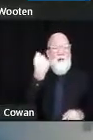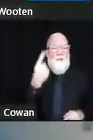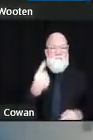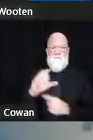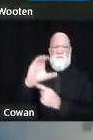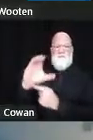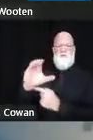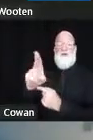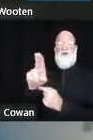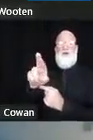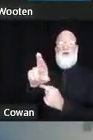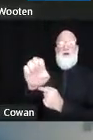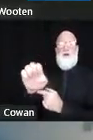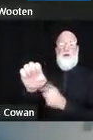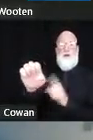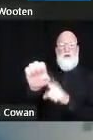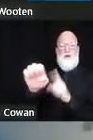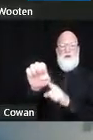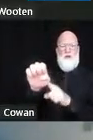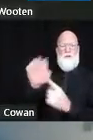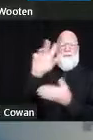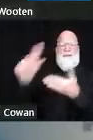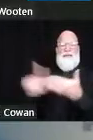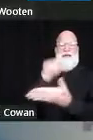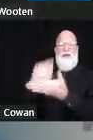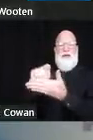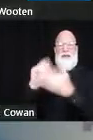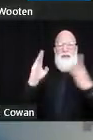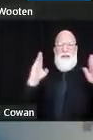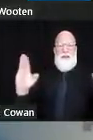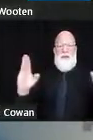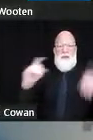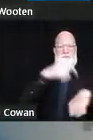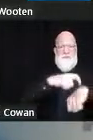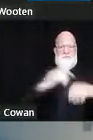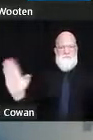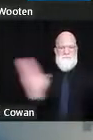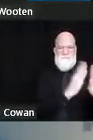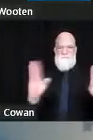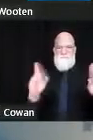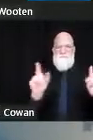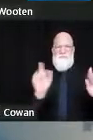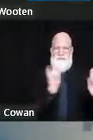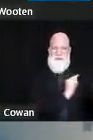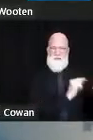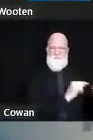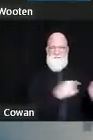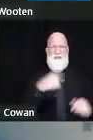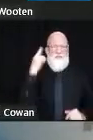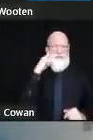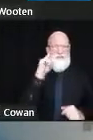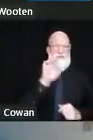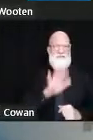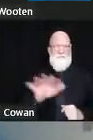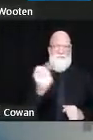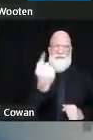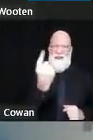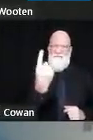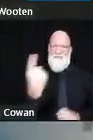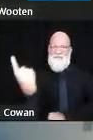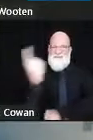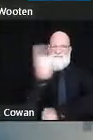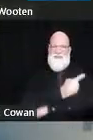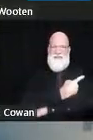official election bulletin to tell people they need to do the to remind people if they get it within I think 11 days of the election they have 24 hours to notify the